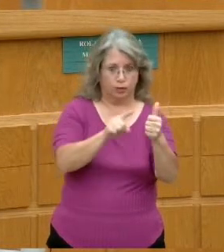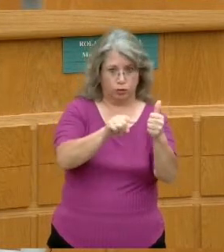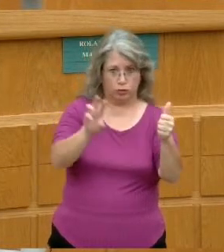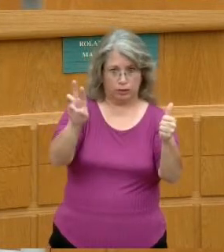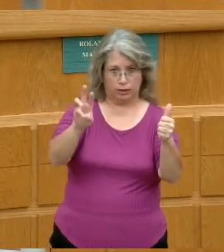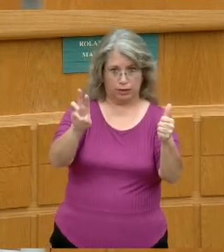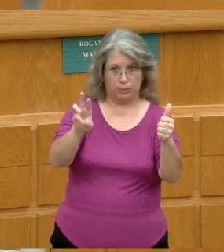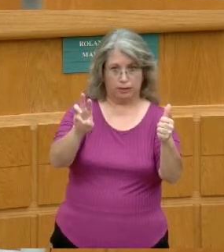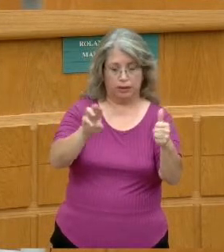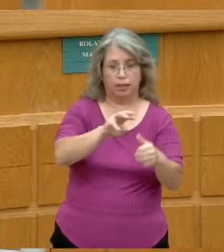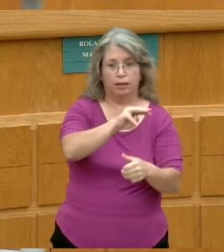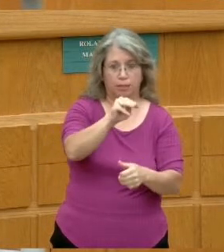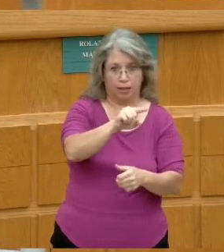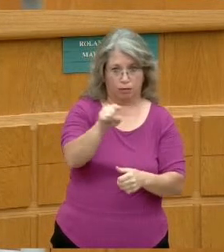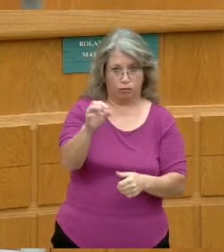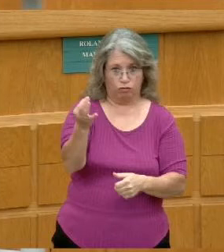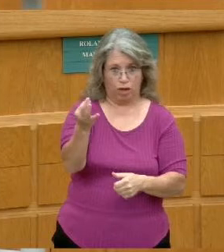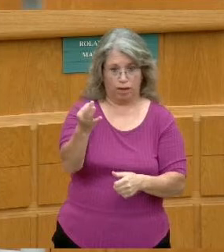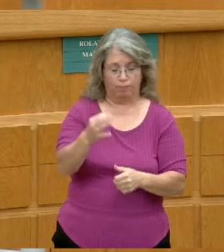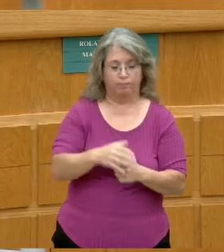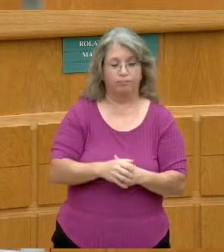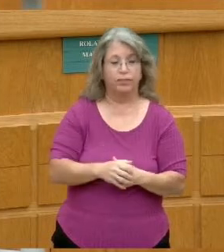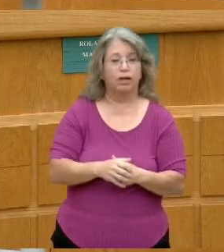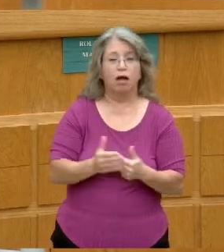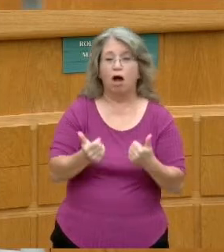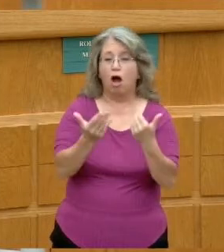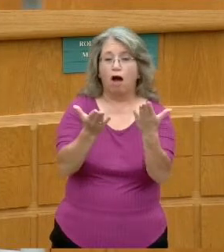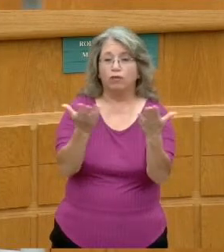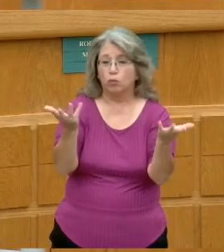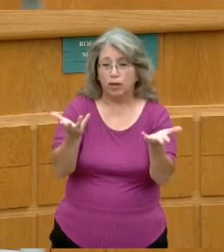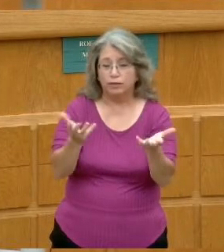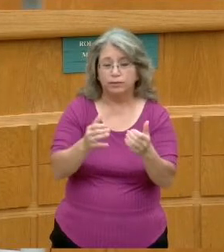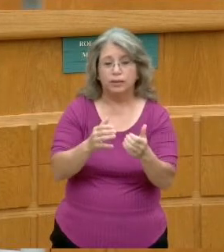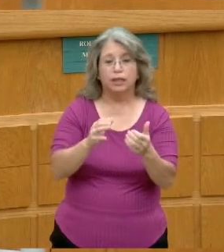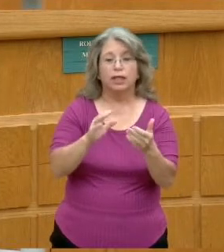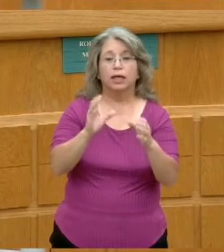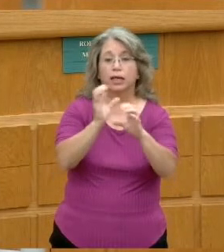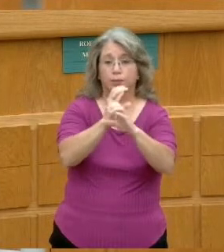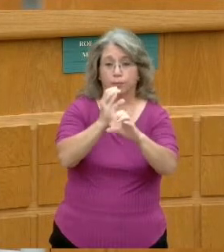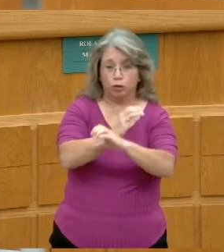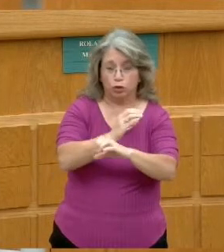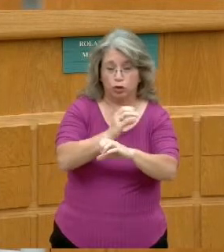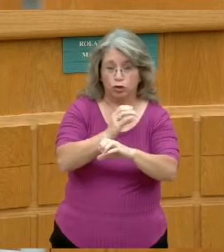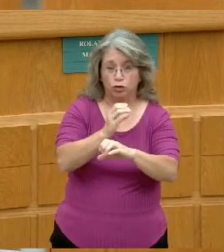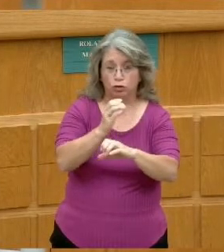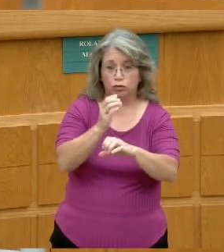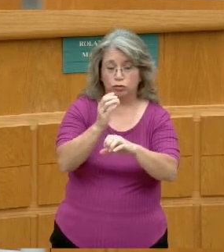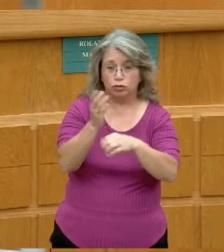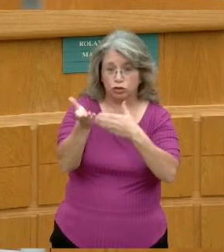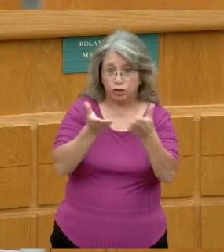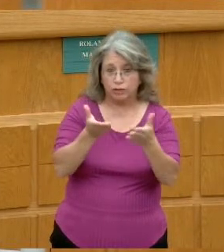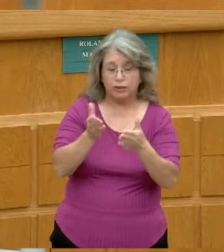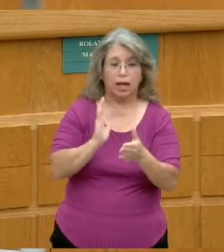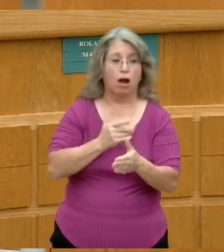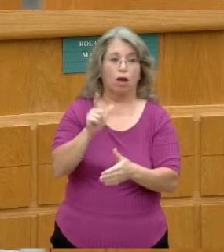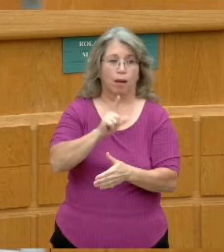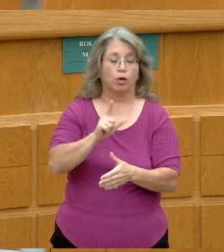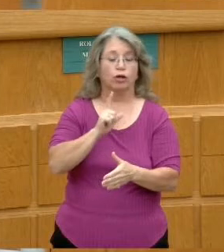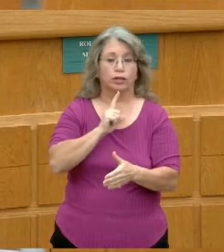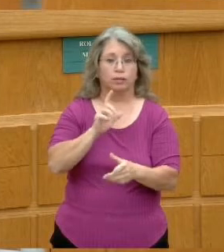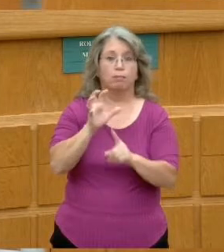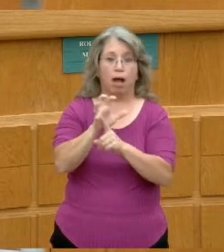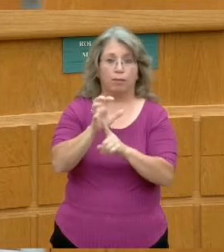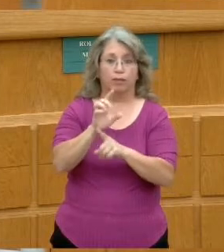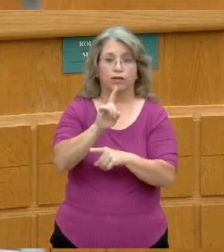p.m. Monday through Friday, what we'll be offering is computer internet access. Our libraries are very popular for that. People use